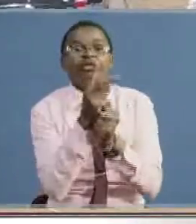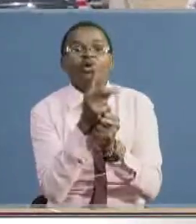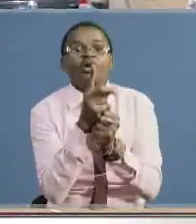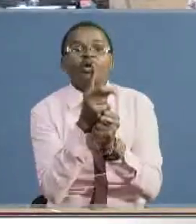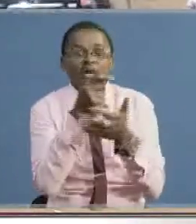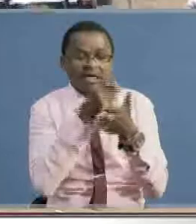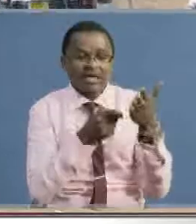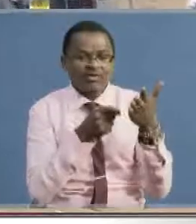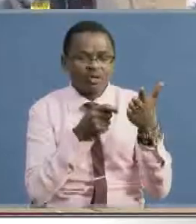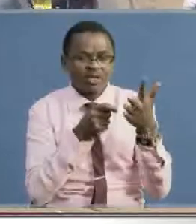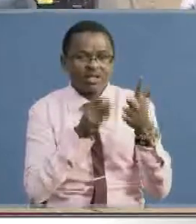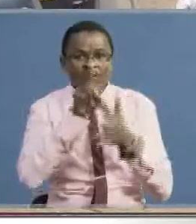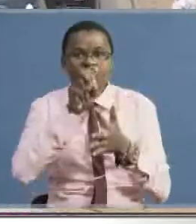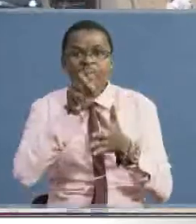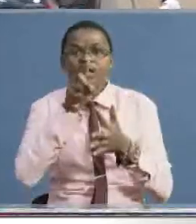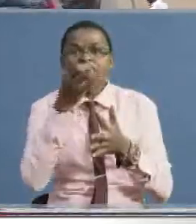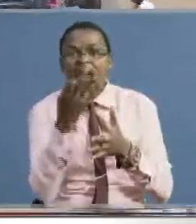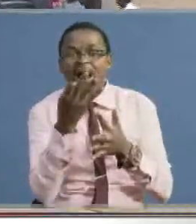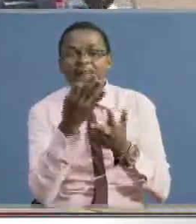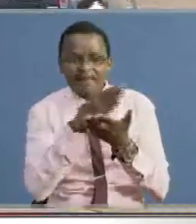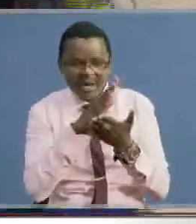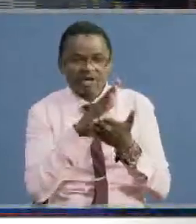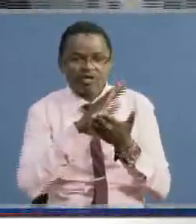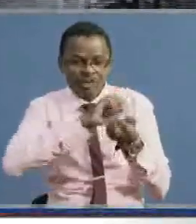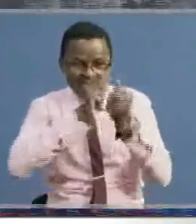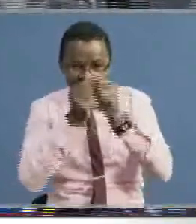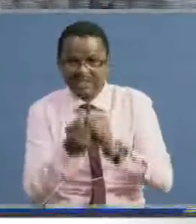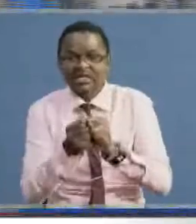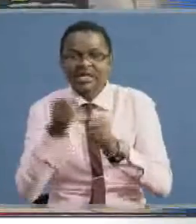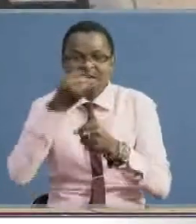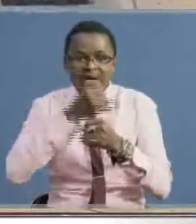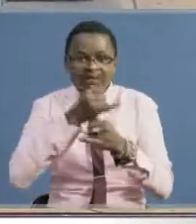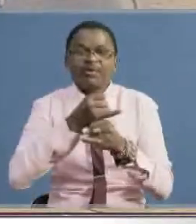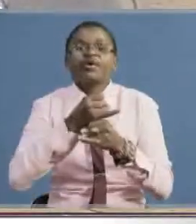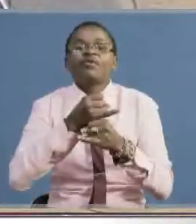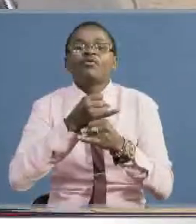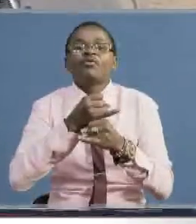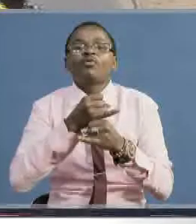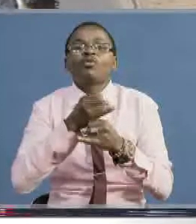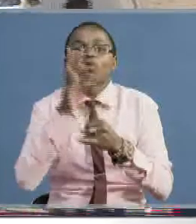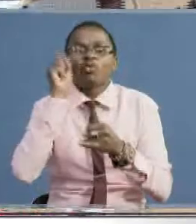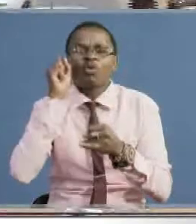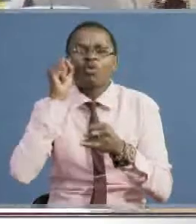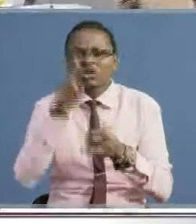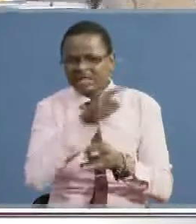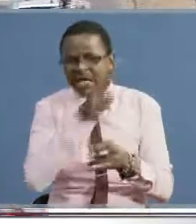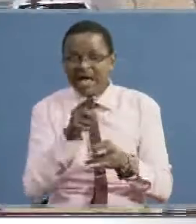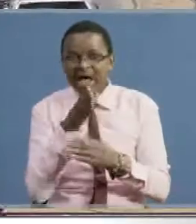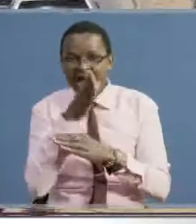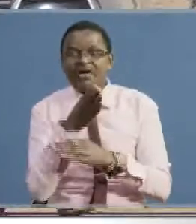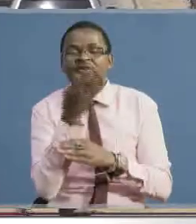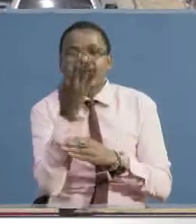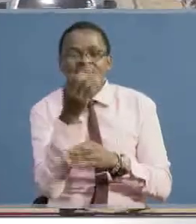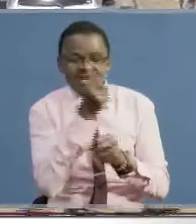which was meant to take effect in 2013 as part of reforms proposed by the International Monetary Fund, was suspended after a three-year